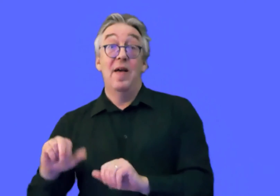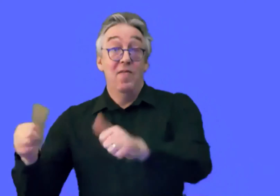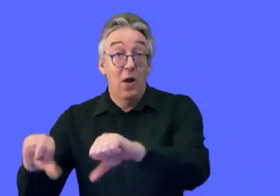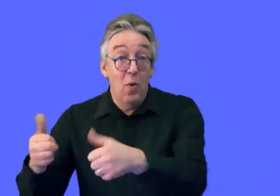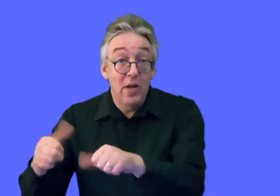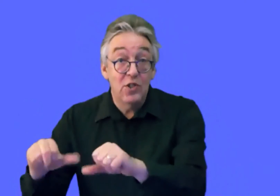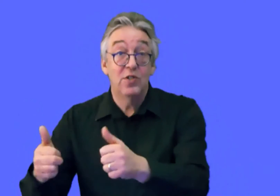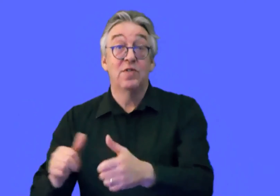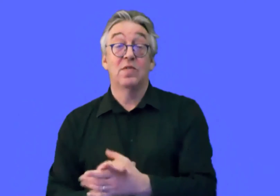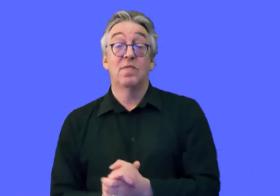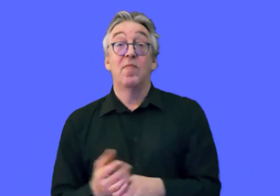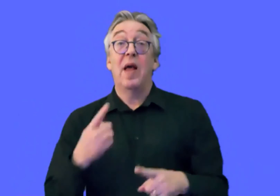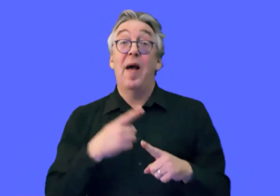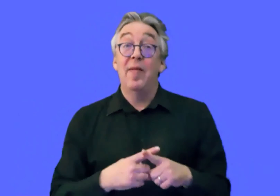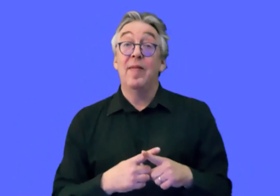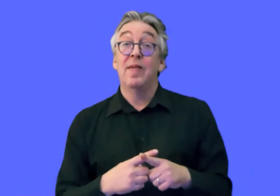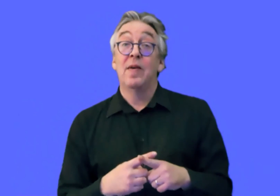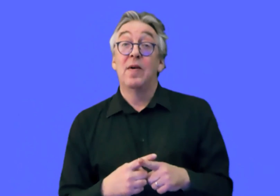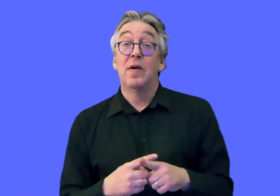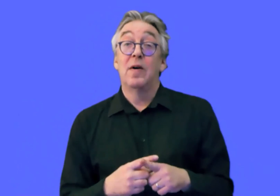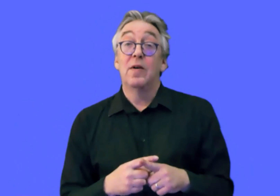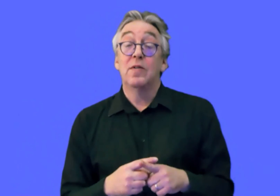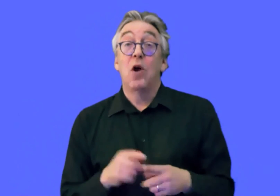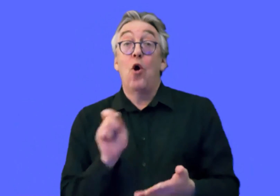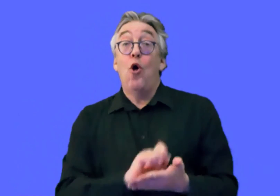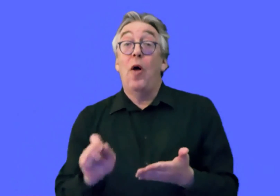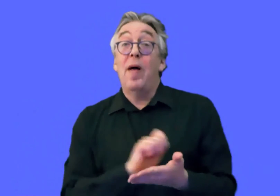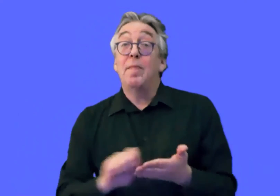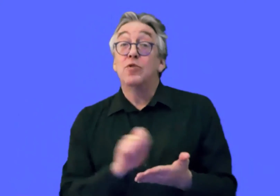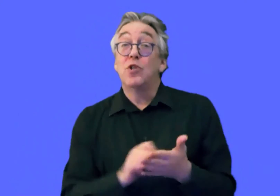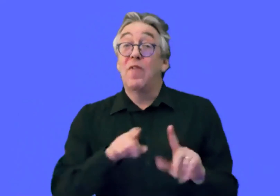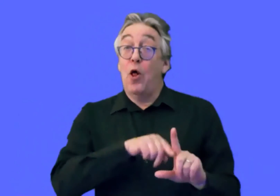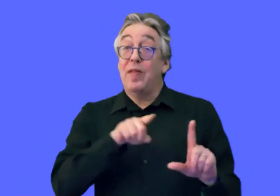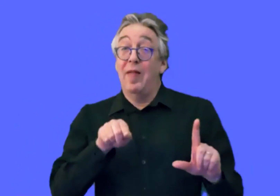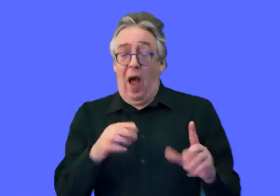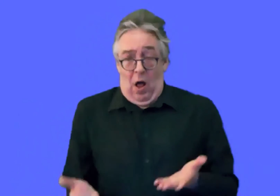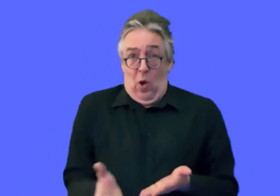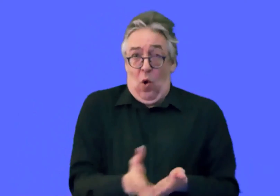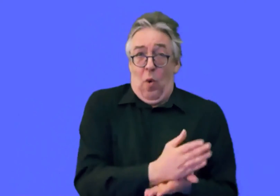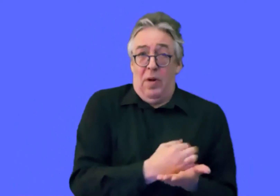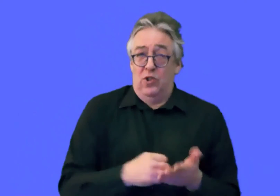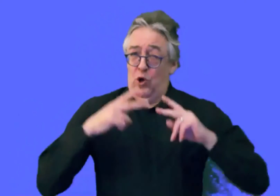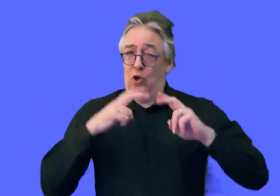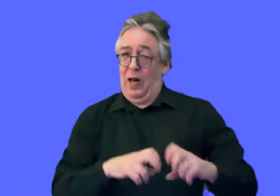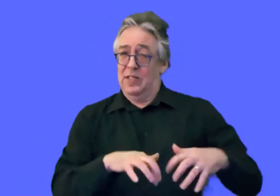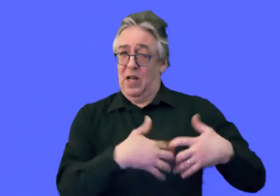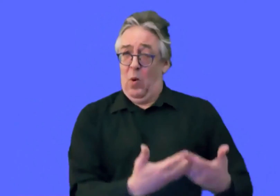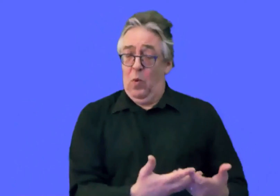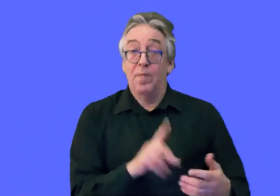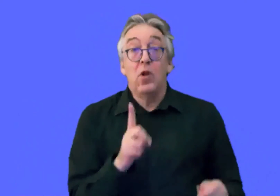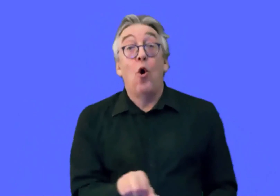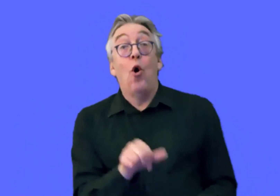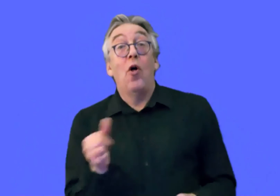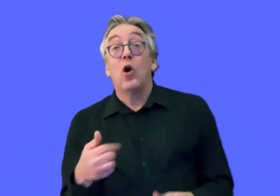collection, compilation, and analysis of the administrative data. Then another key thing was to plan